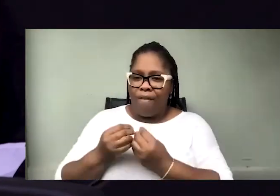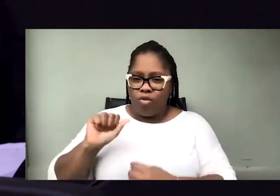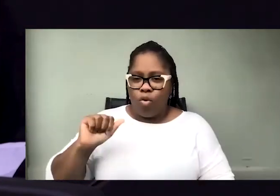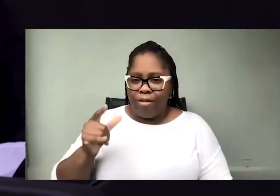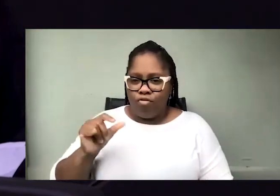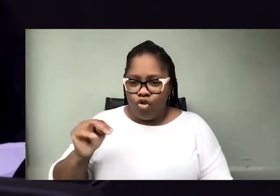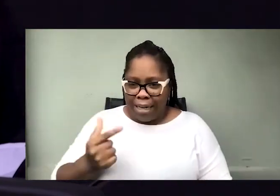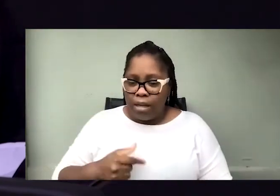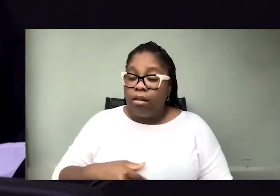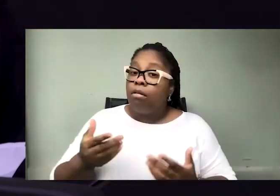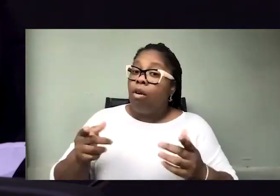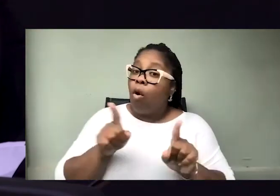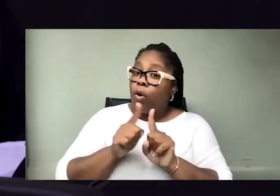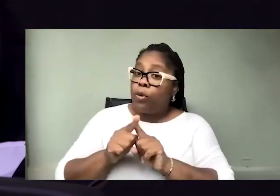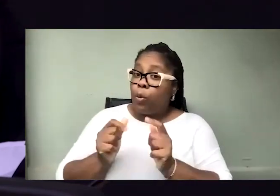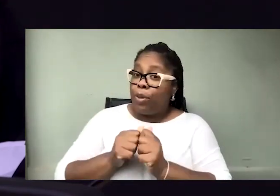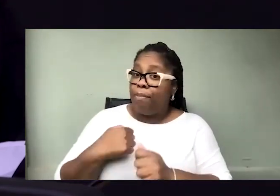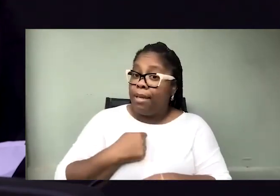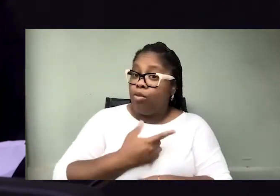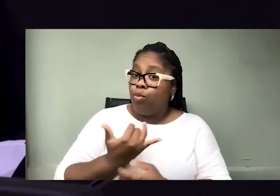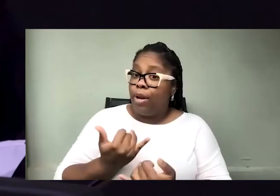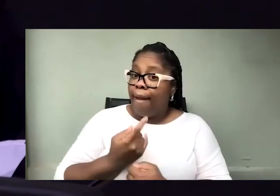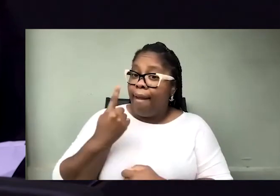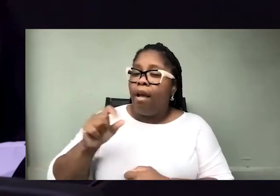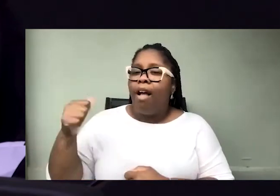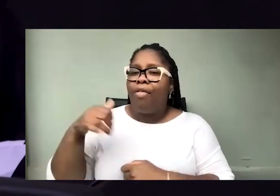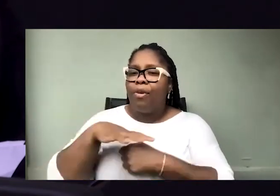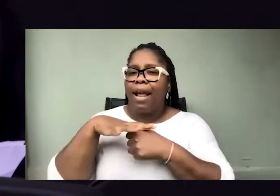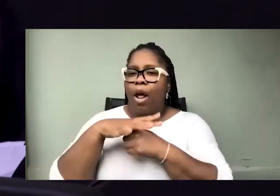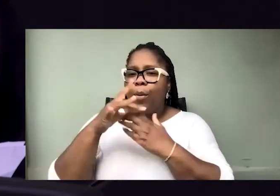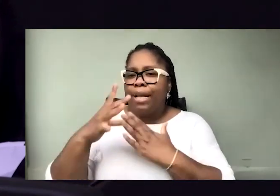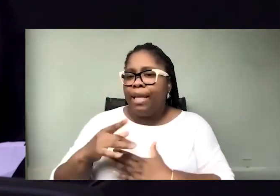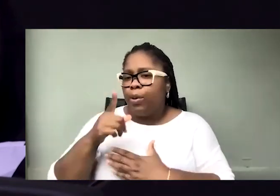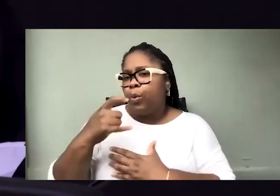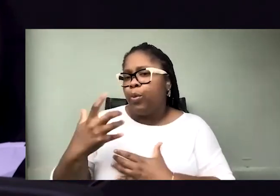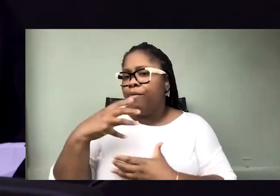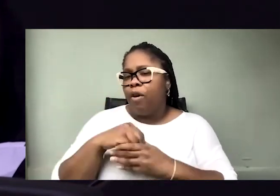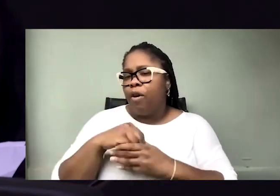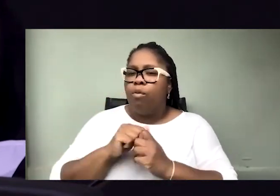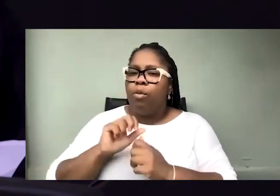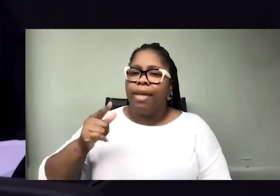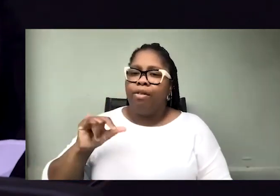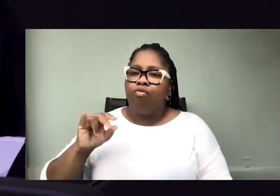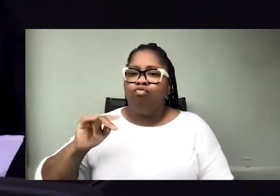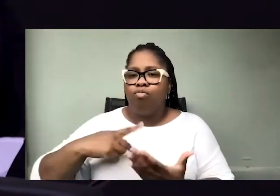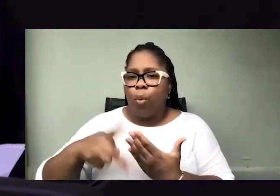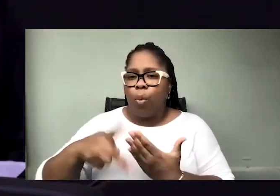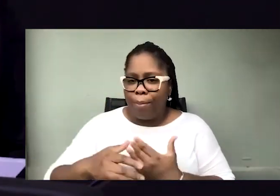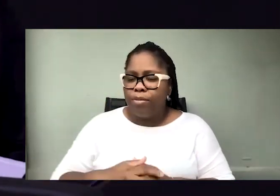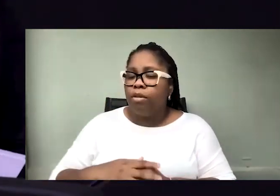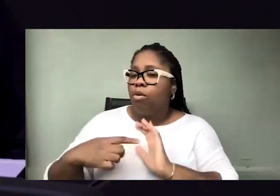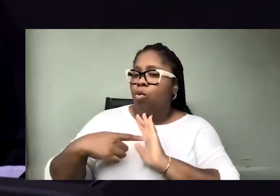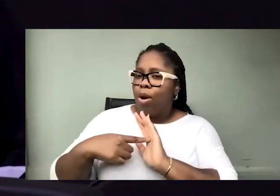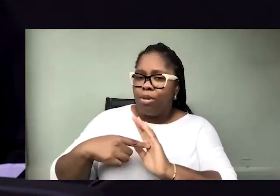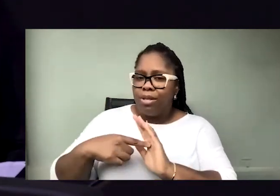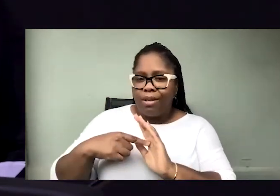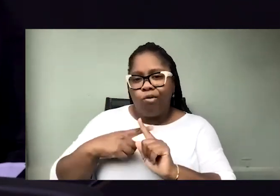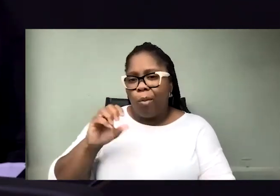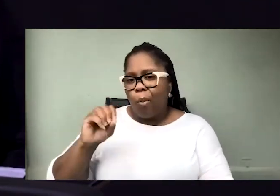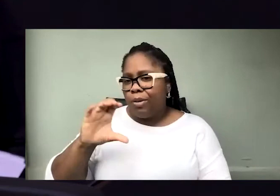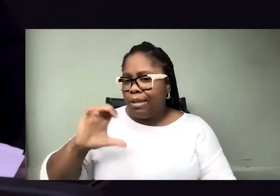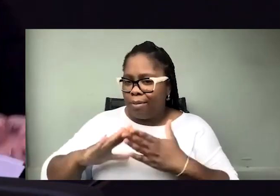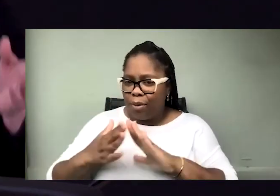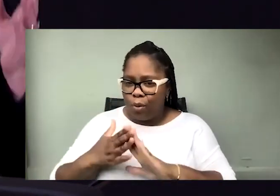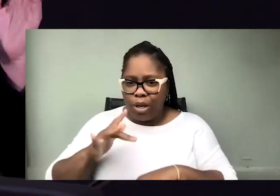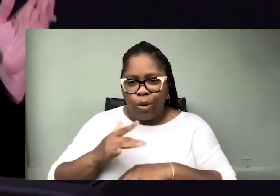also here with me today are our other county leaders that are involved with aging programs. We have representatives from OC